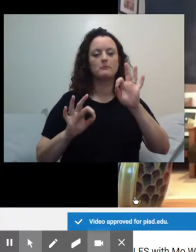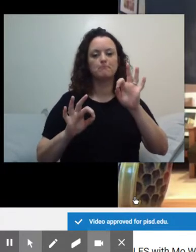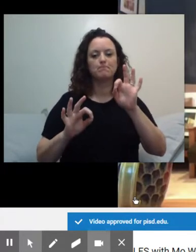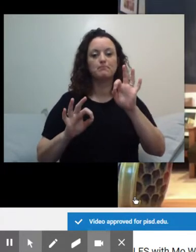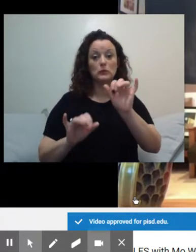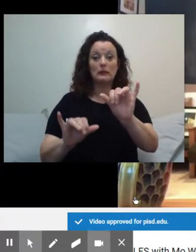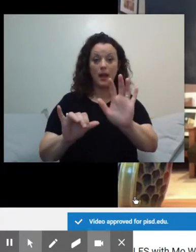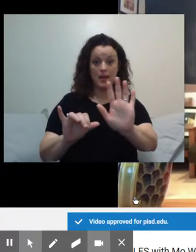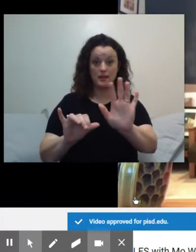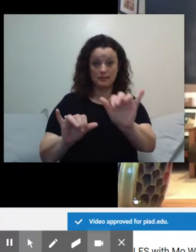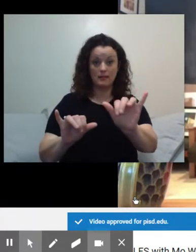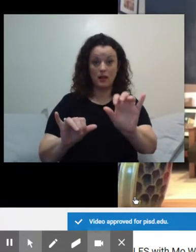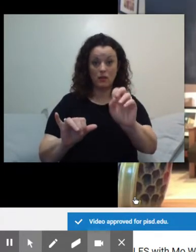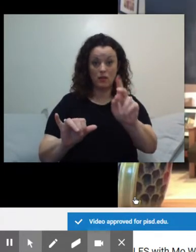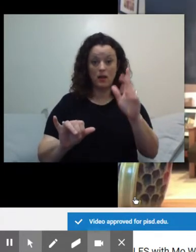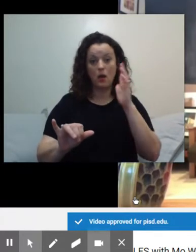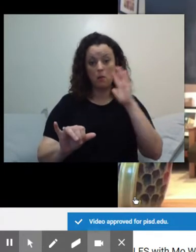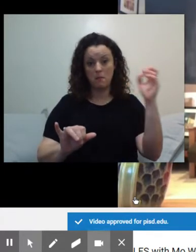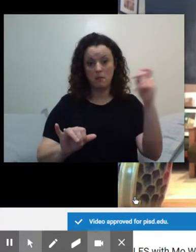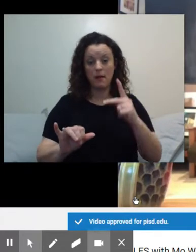You stay right there, okay? I'll be right back.